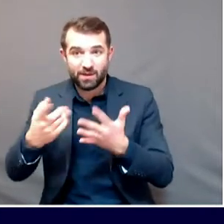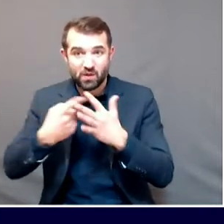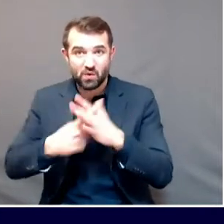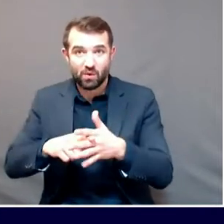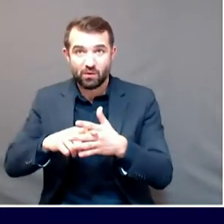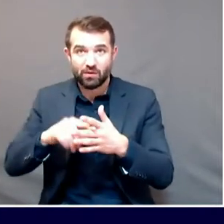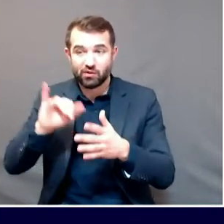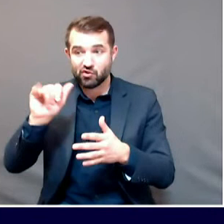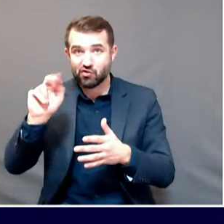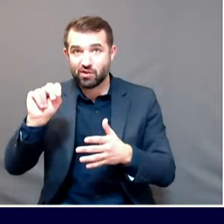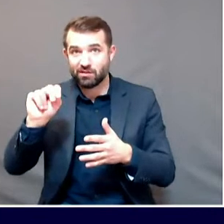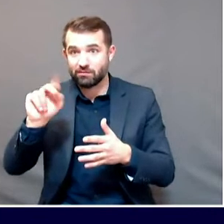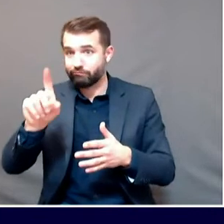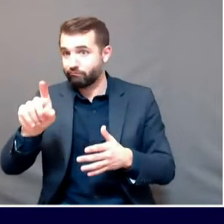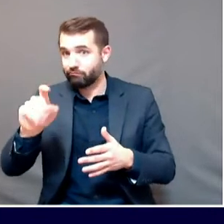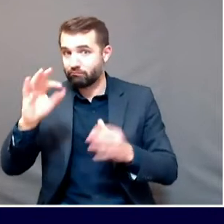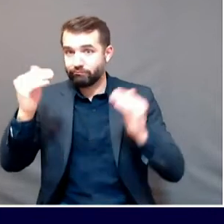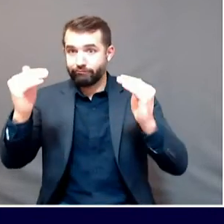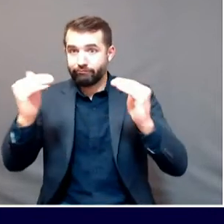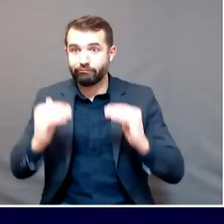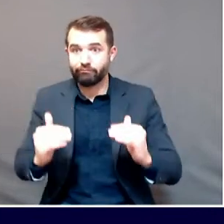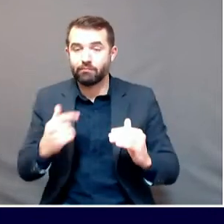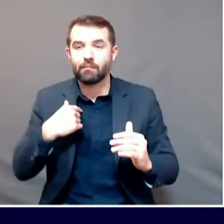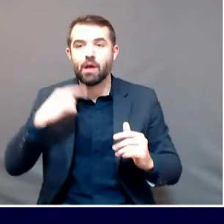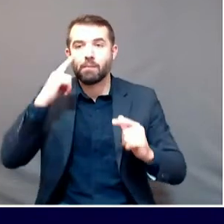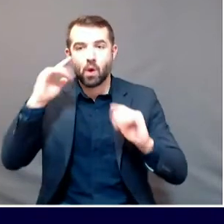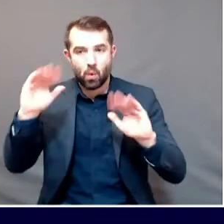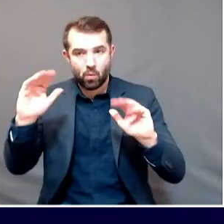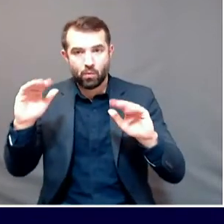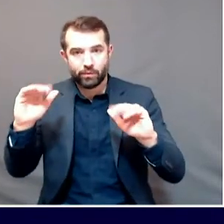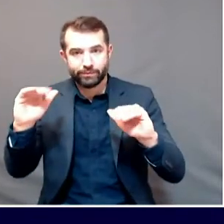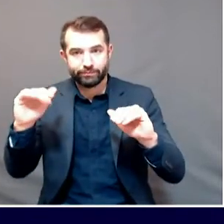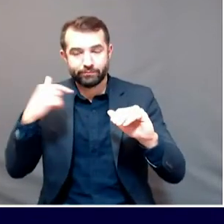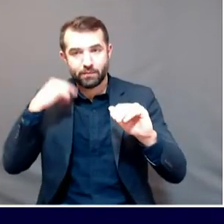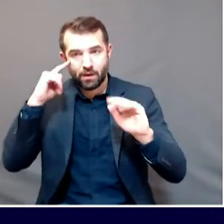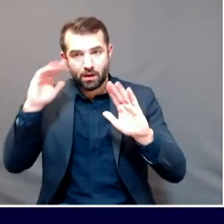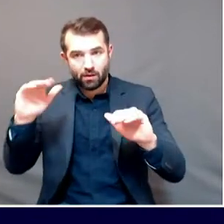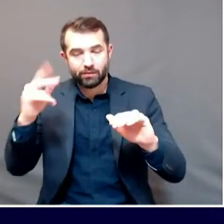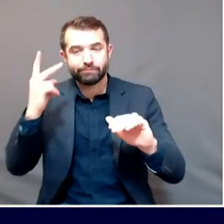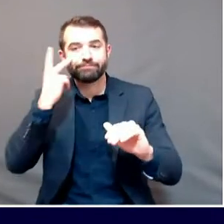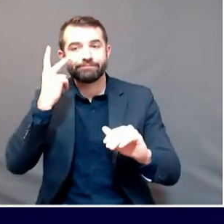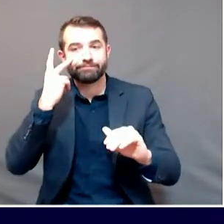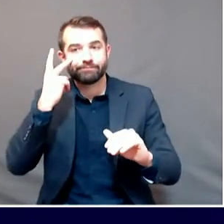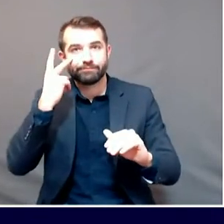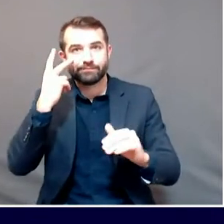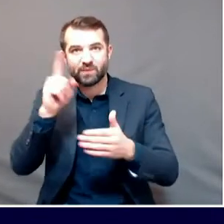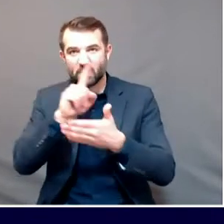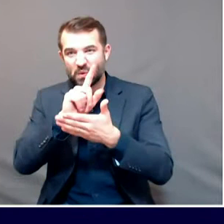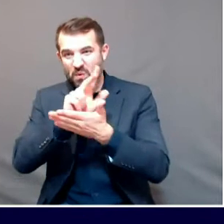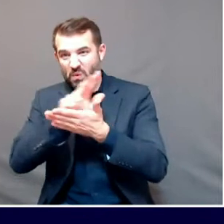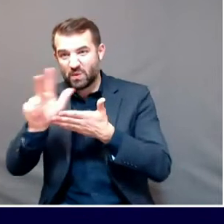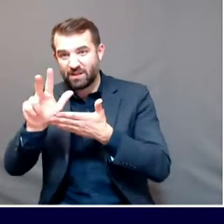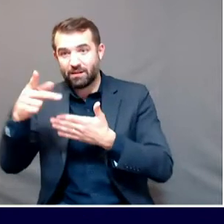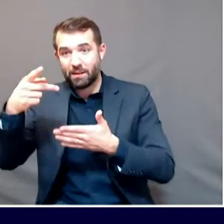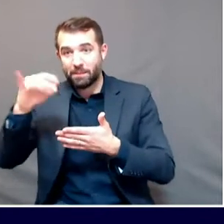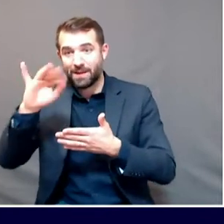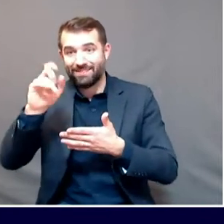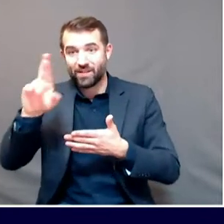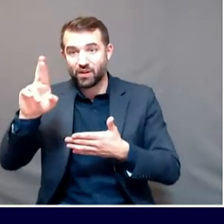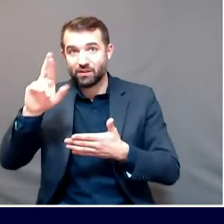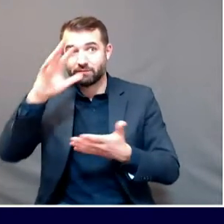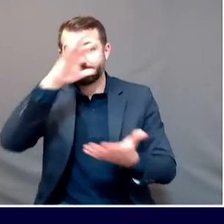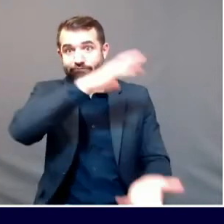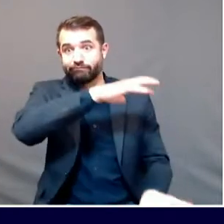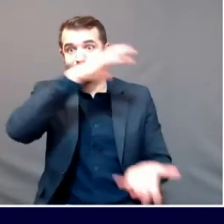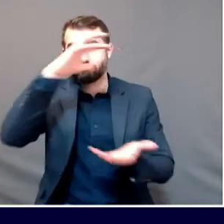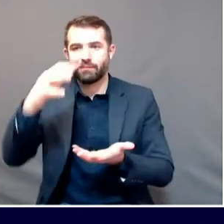Excuse me, Caitlin, that is the hope. We will need to see what the week 3 Pfizer allocation will be before we can